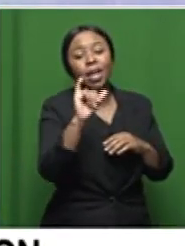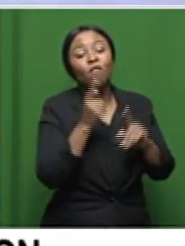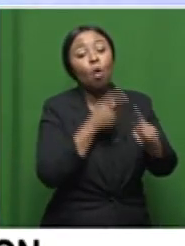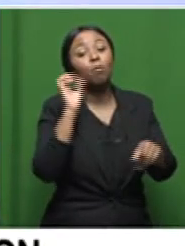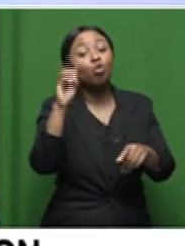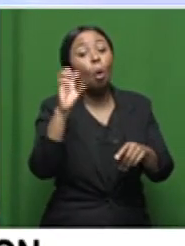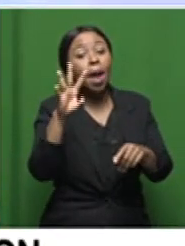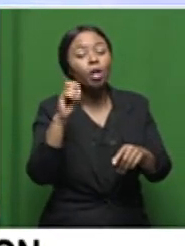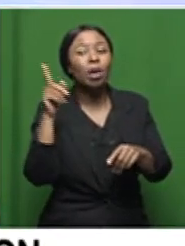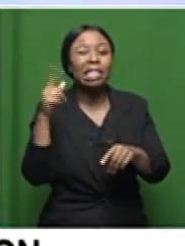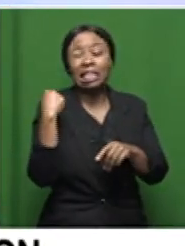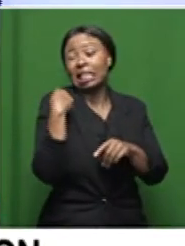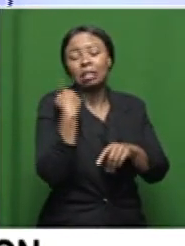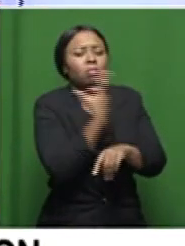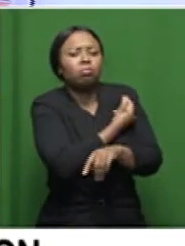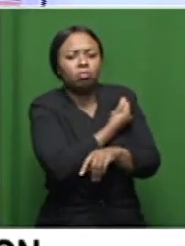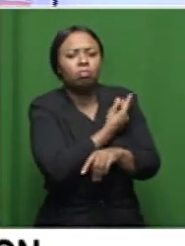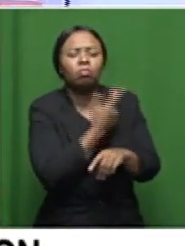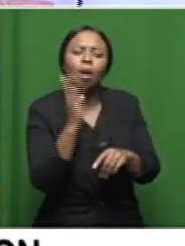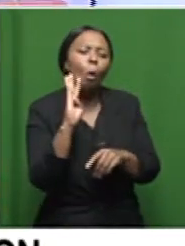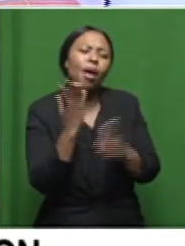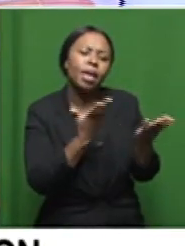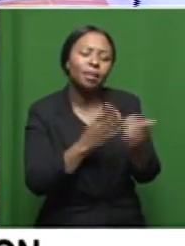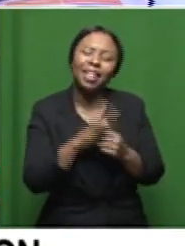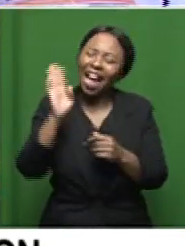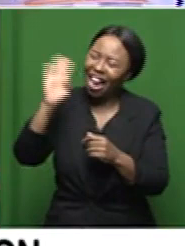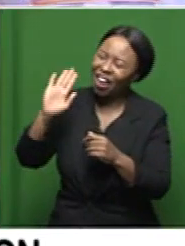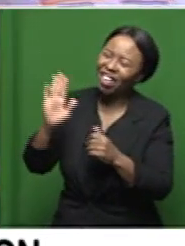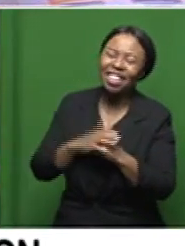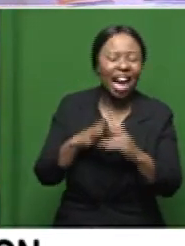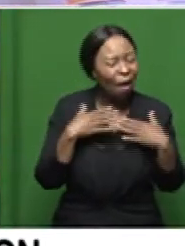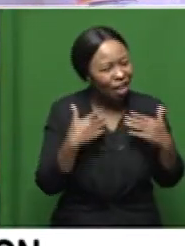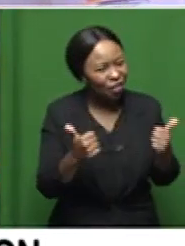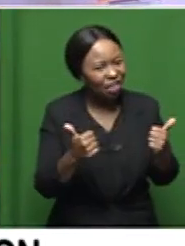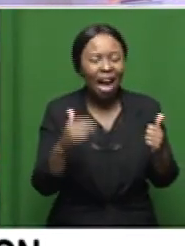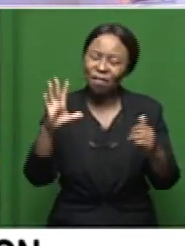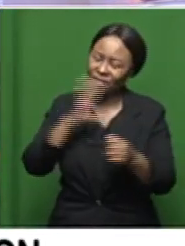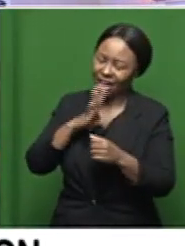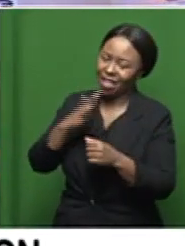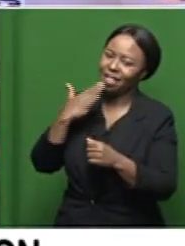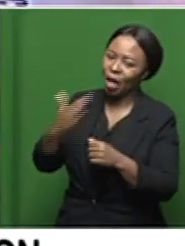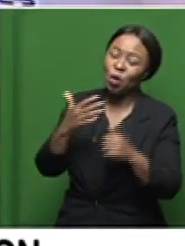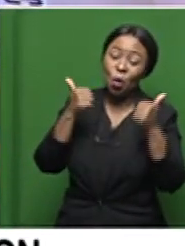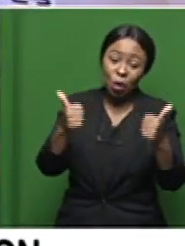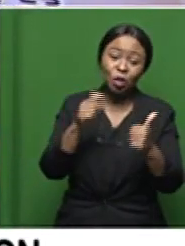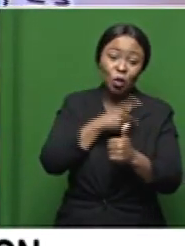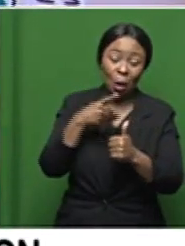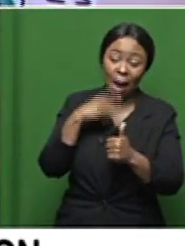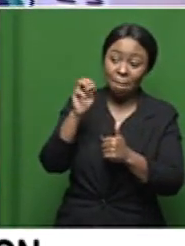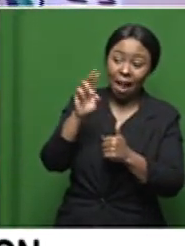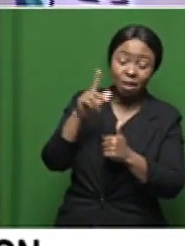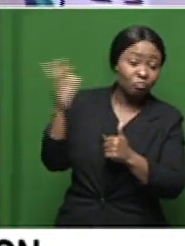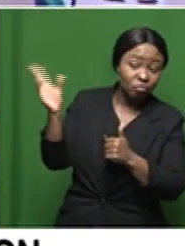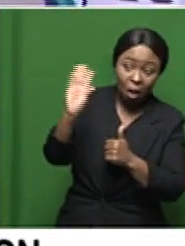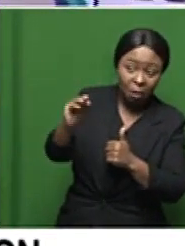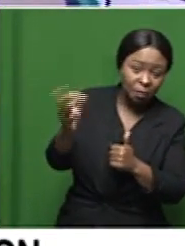recently got vaccinated. Bongi? Hello, Tia. Hi, how are you? I'm fine, thank you. Good. We've got Dr. Marlon McKay. Ask your question,